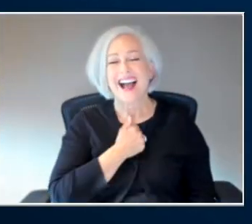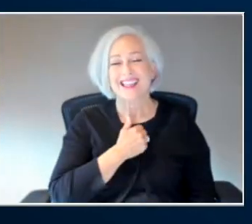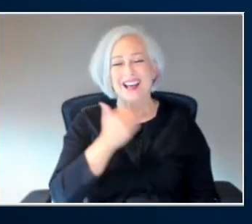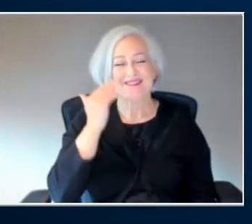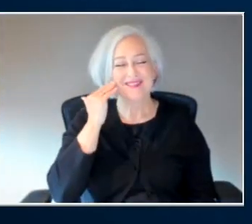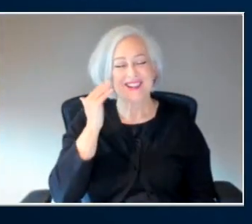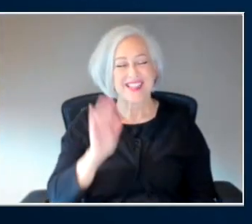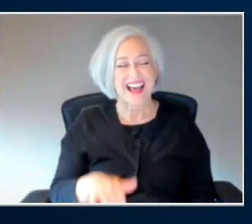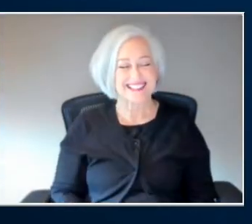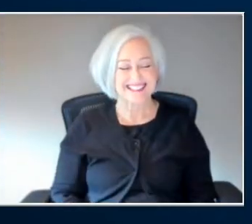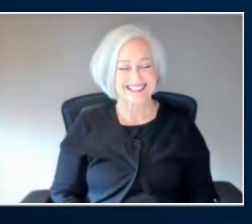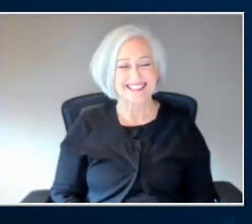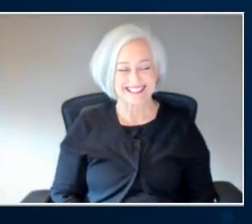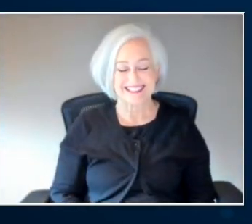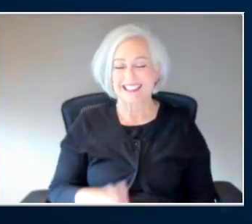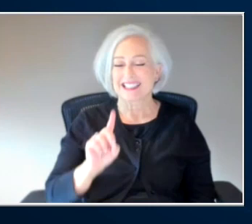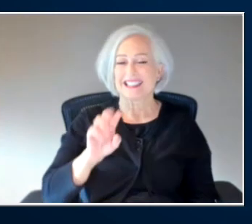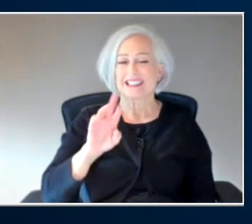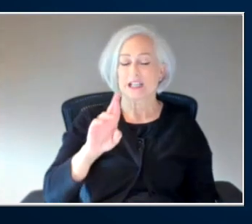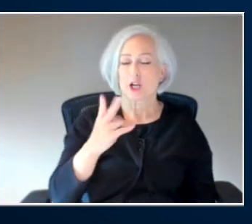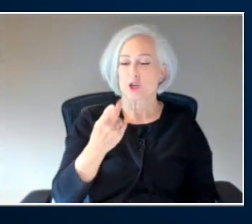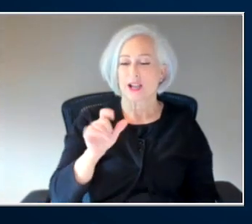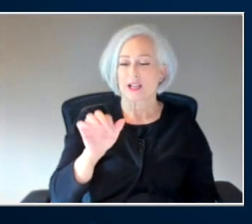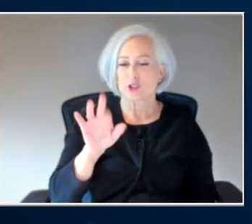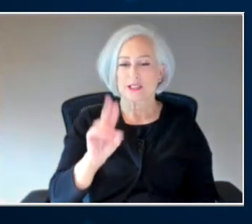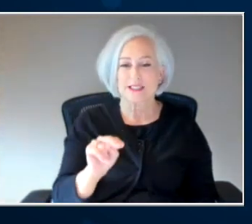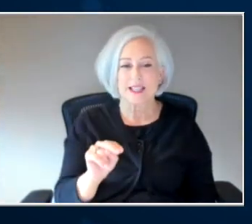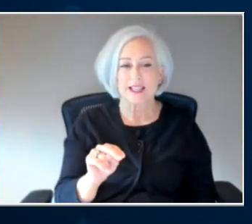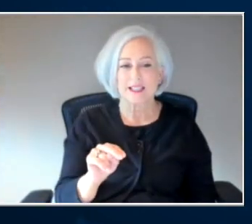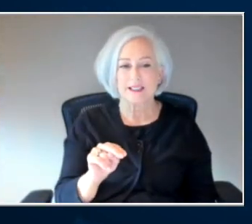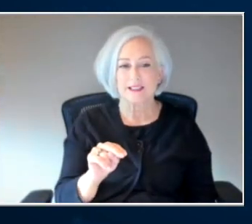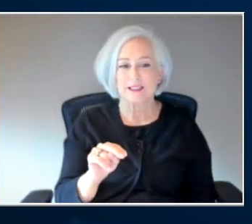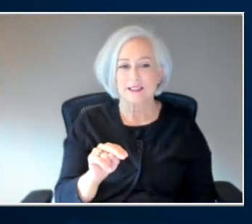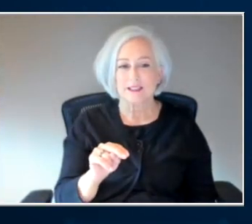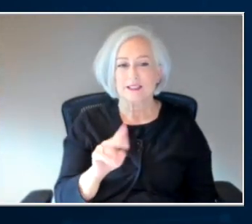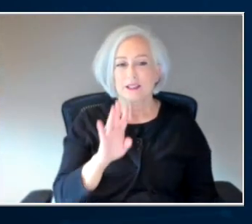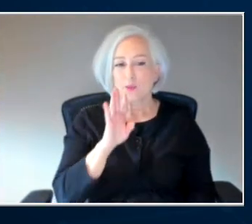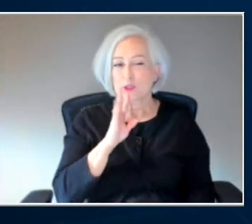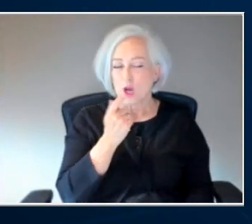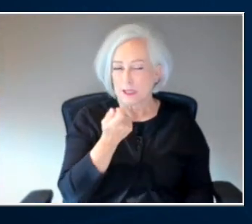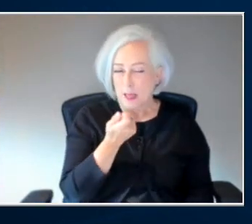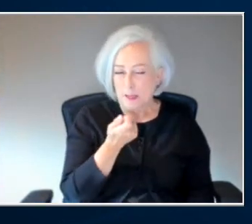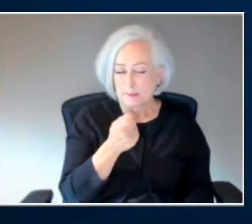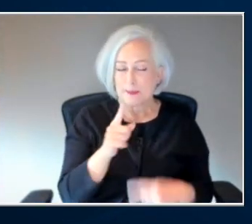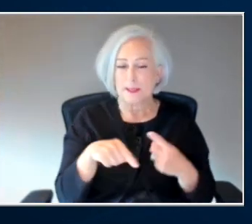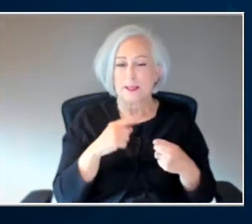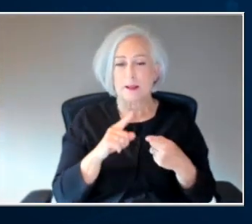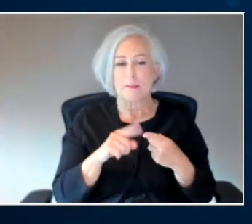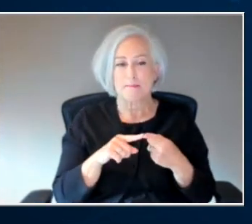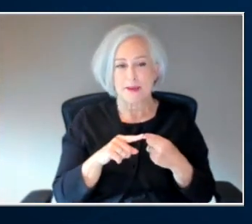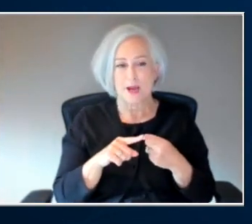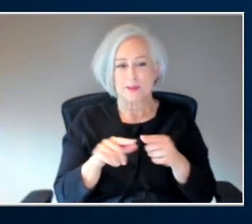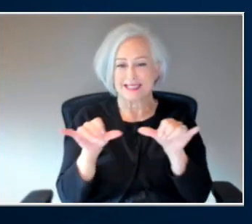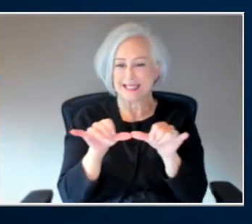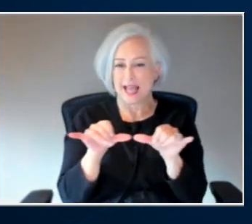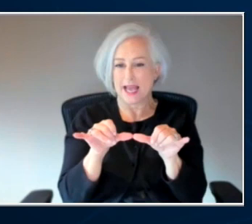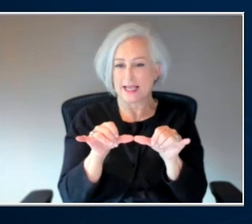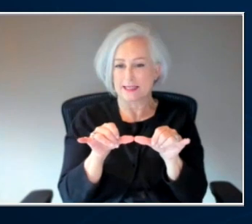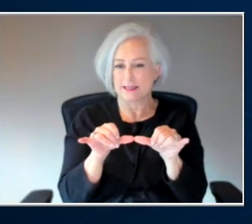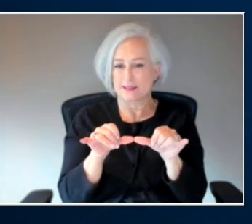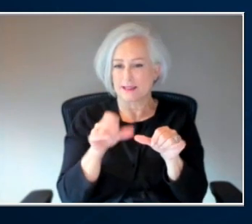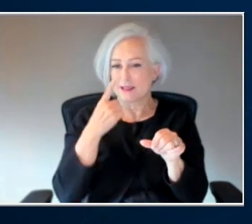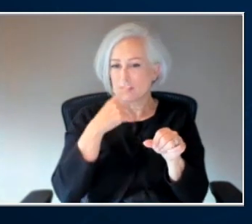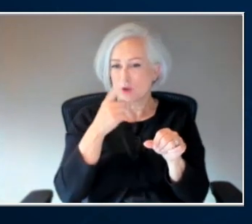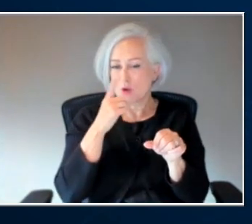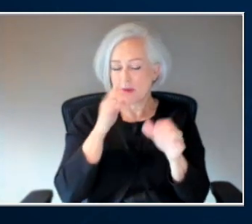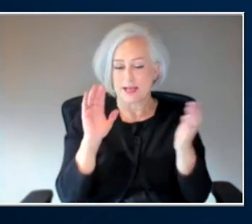Dr. Hendrickson, we touched on it with Dr. Kumar a bit, but talk about the size again. Compare with Stacey's adult